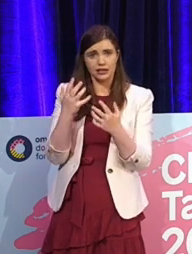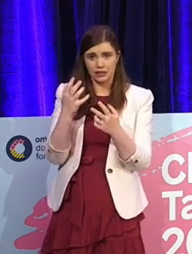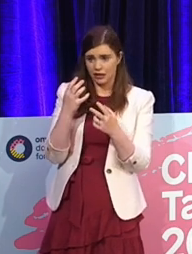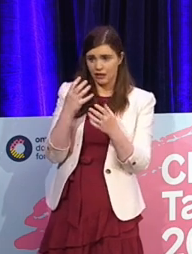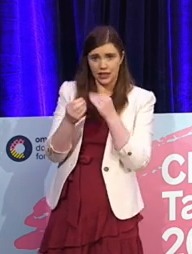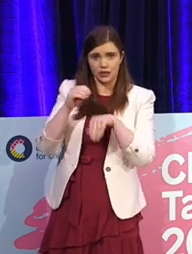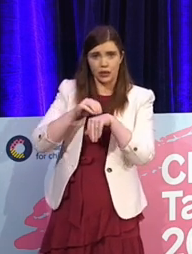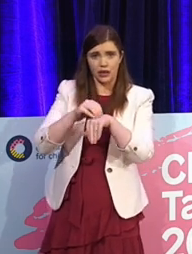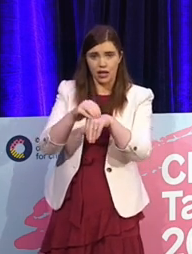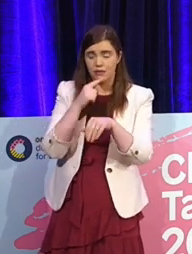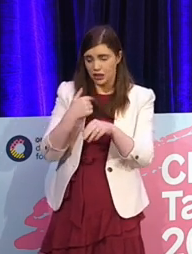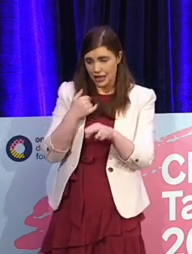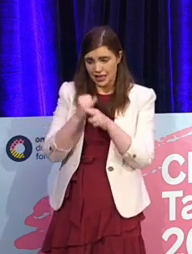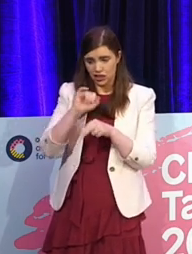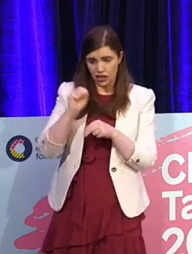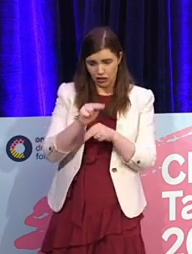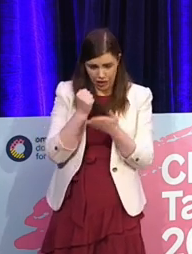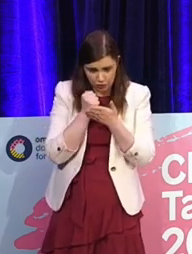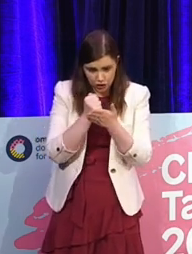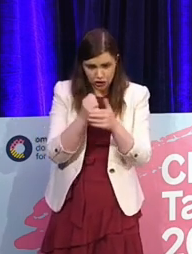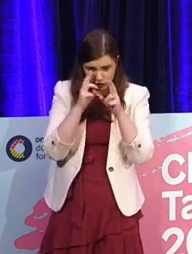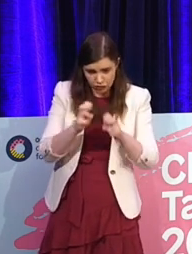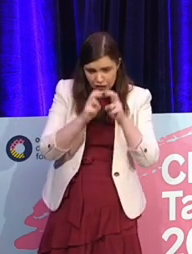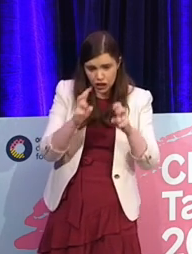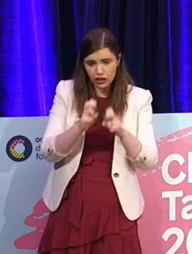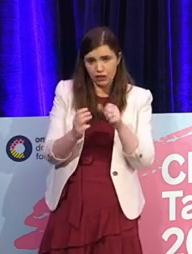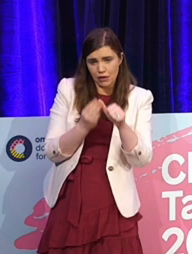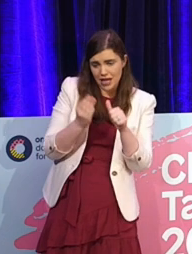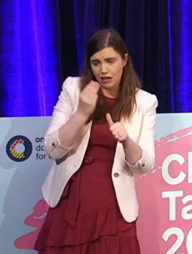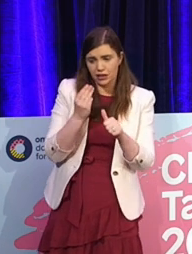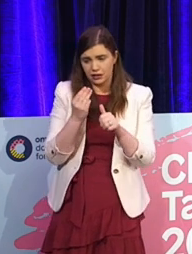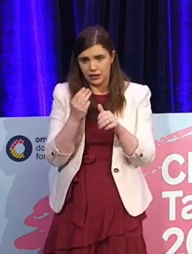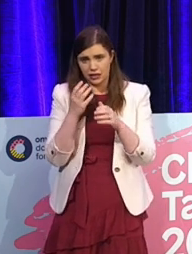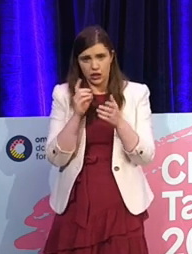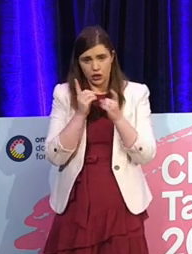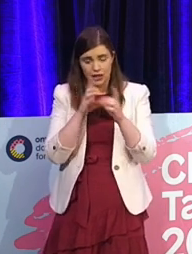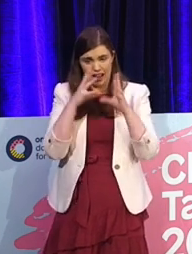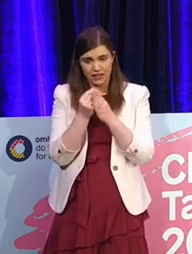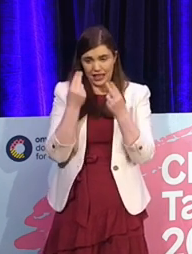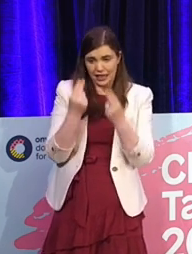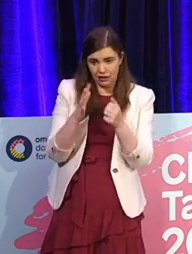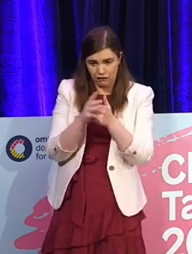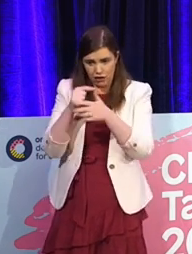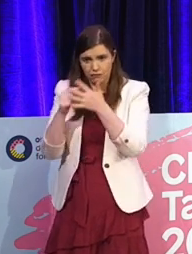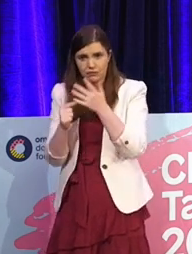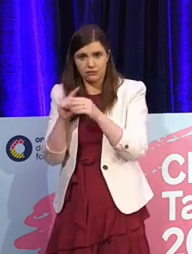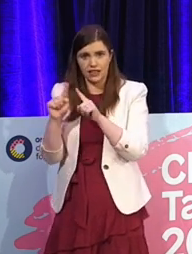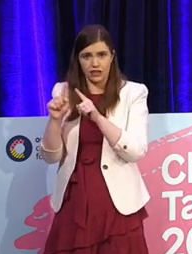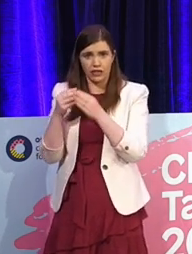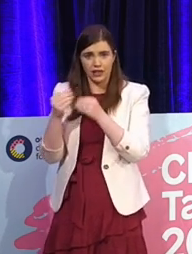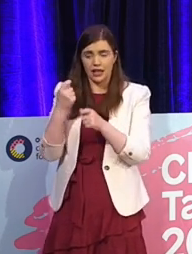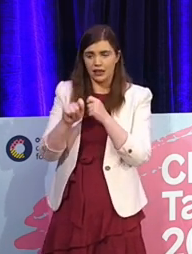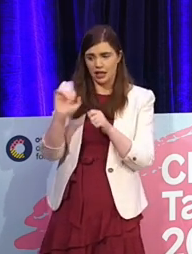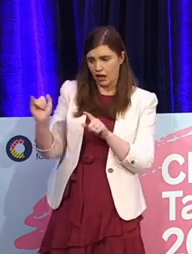phone call. I was working, my head was in the books. I was studying away, researching, reading, doing all the stuff I had to do, getting ready for these things. And I got a phone call from